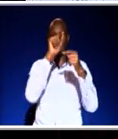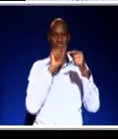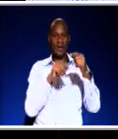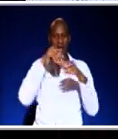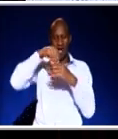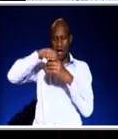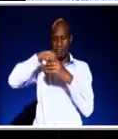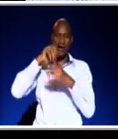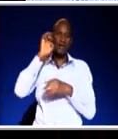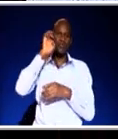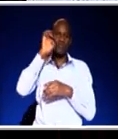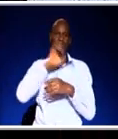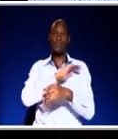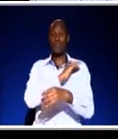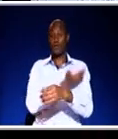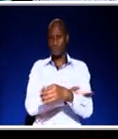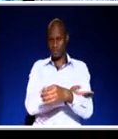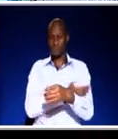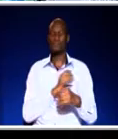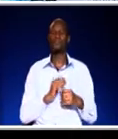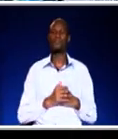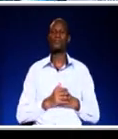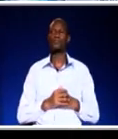powers. Let's have a few examples.